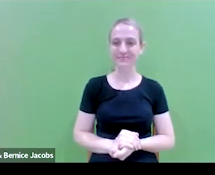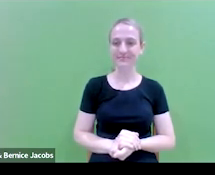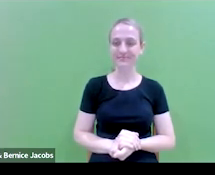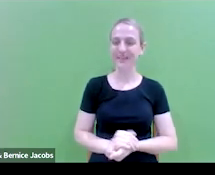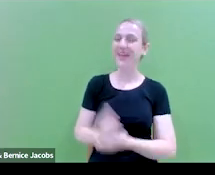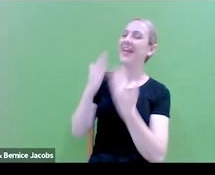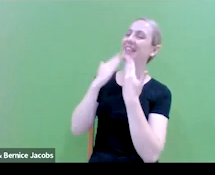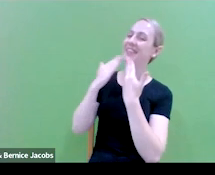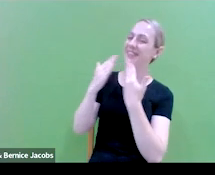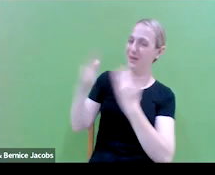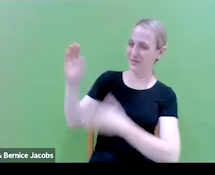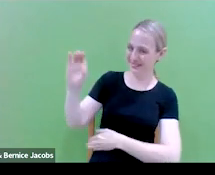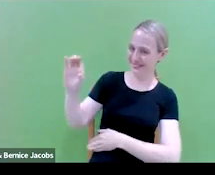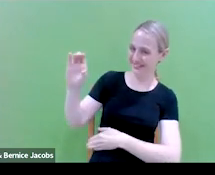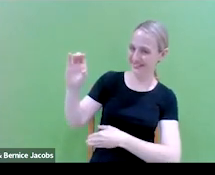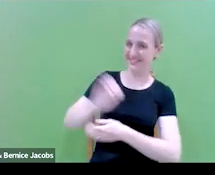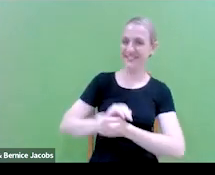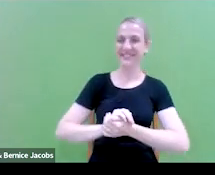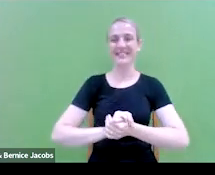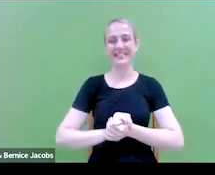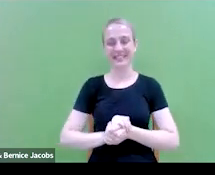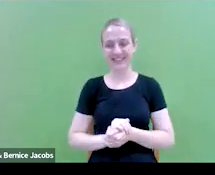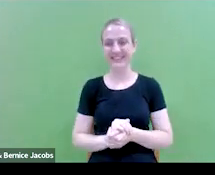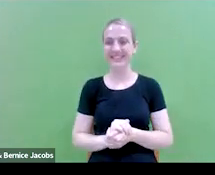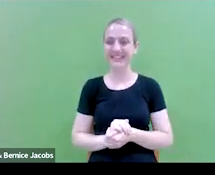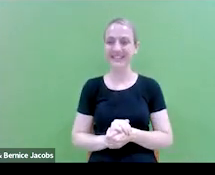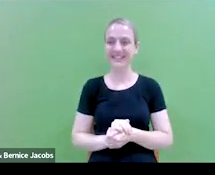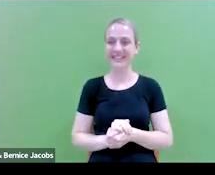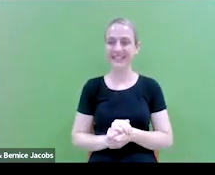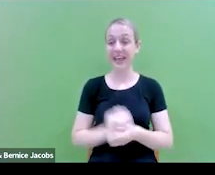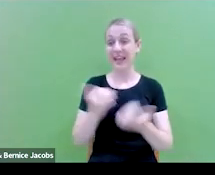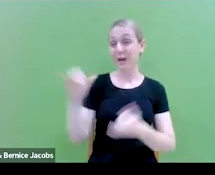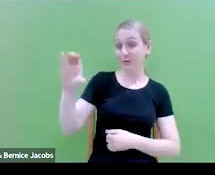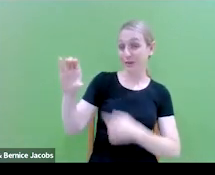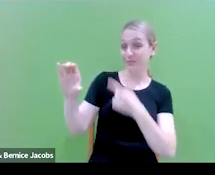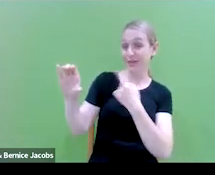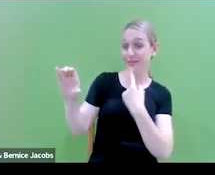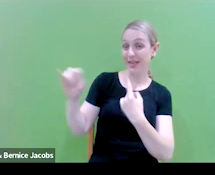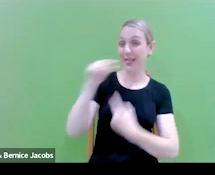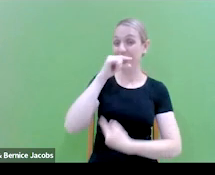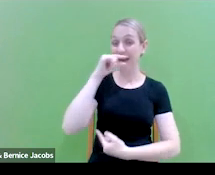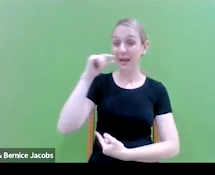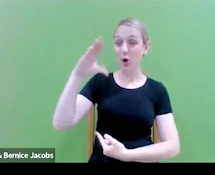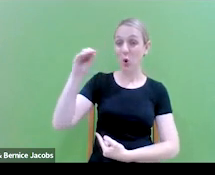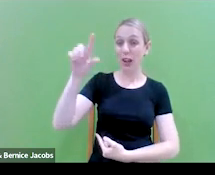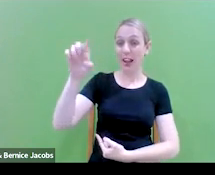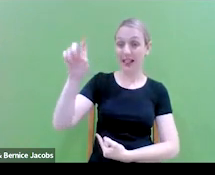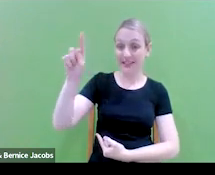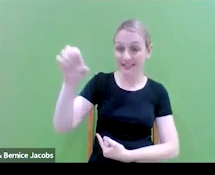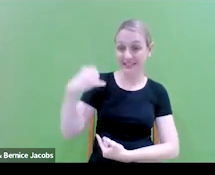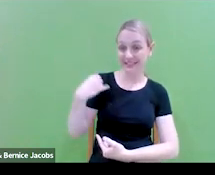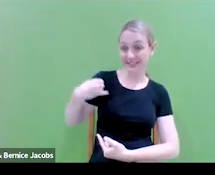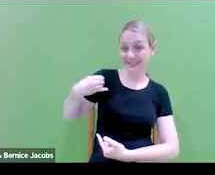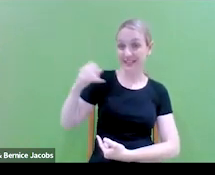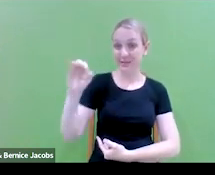Thank you so much, Shezwe. So, like Shezwe has mentioned, my name is Colette Fransolet. For